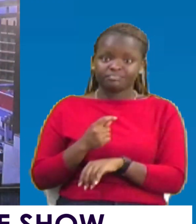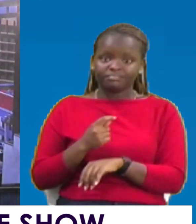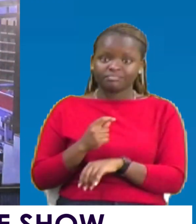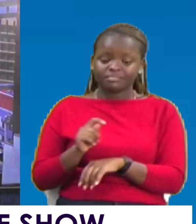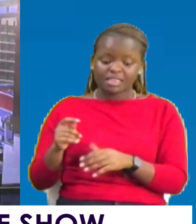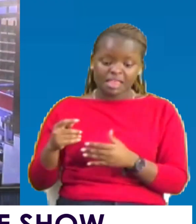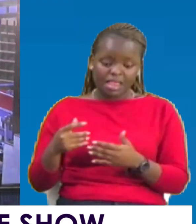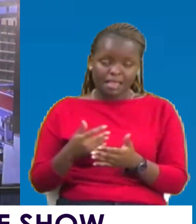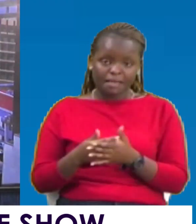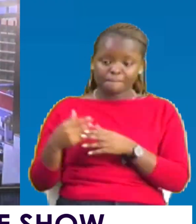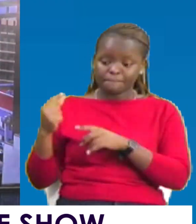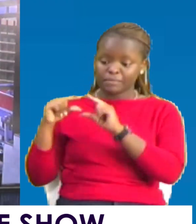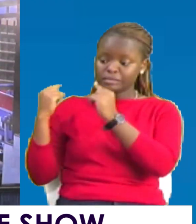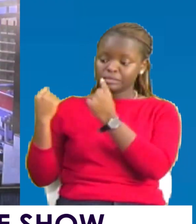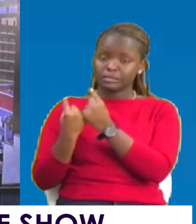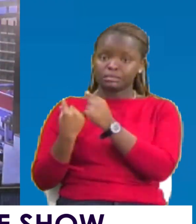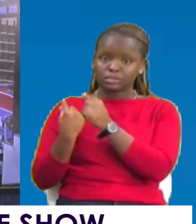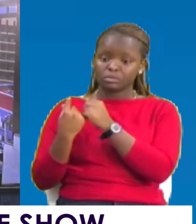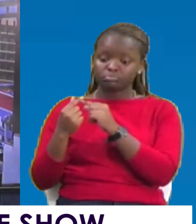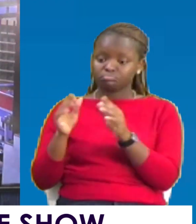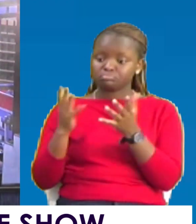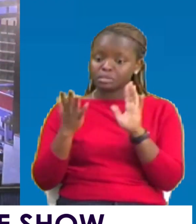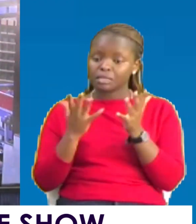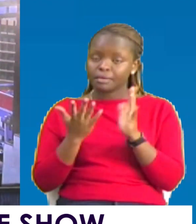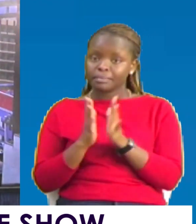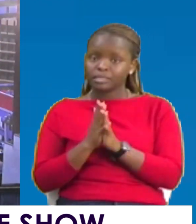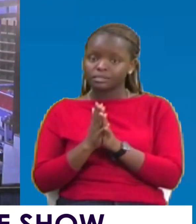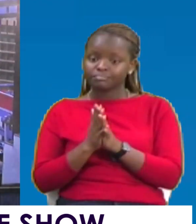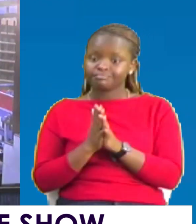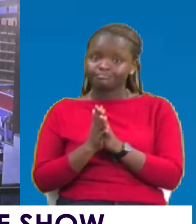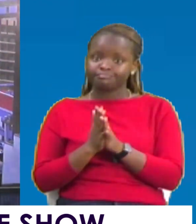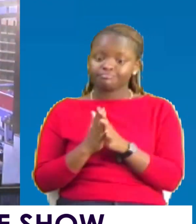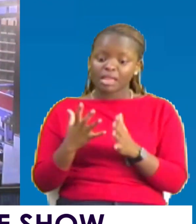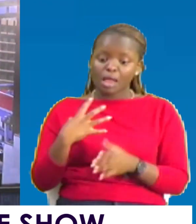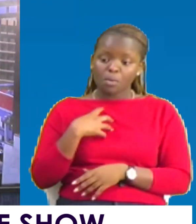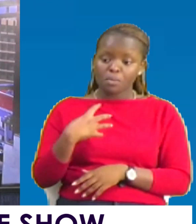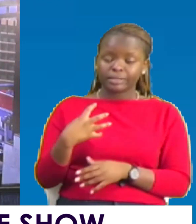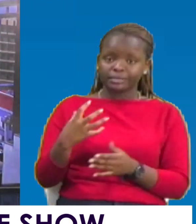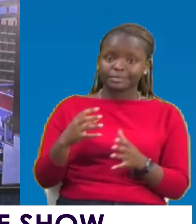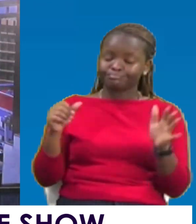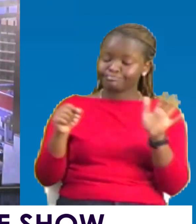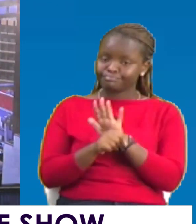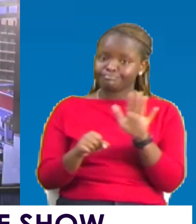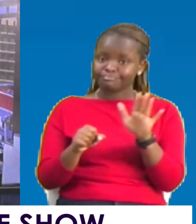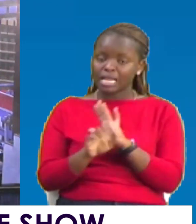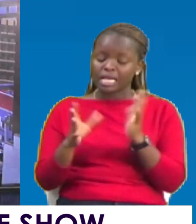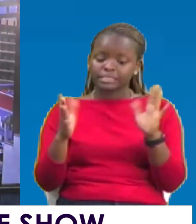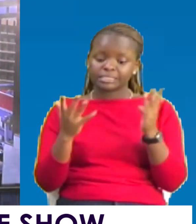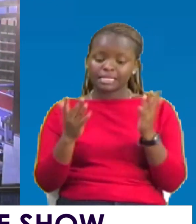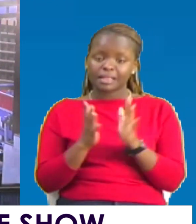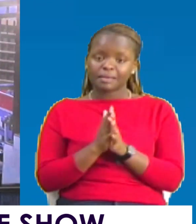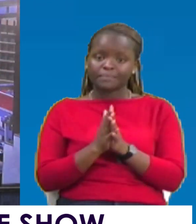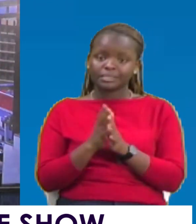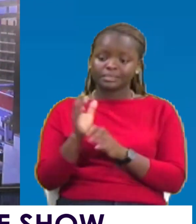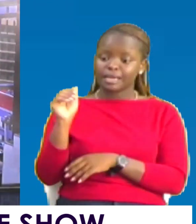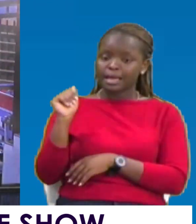the baby boomers that used to celebrate materialism so much, they celebrated accolades